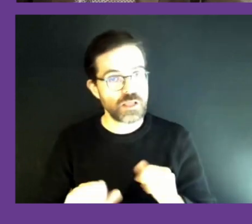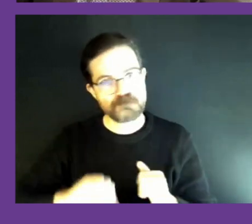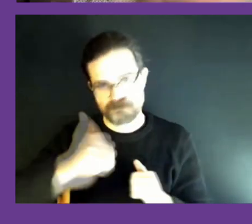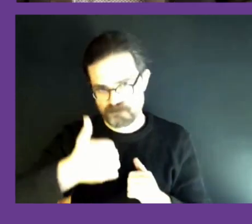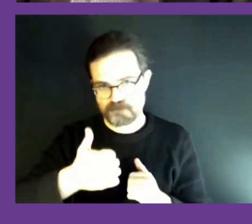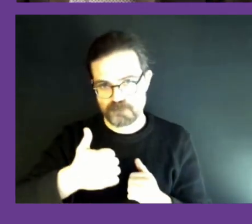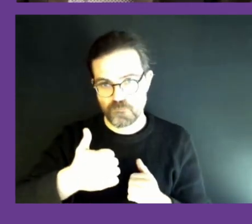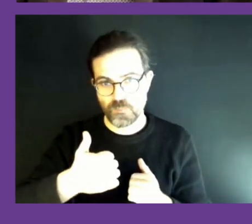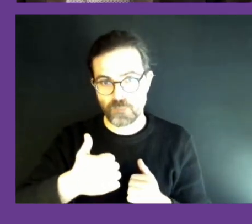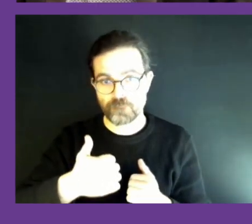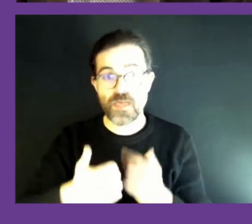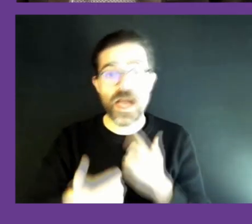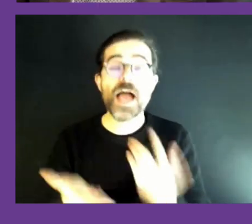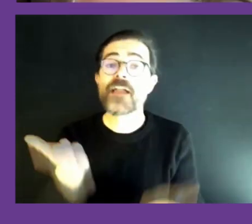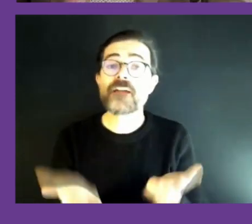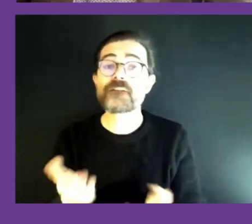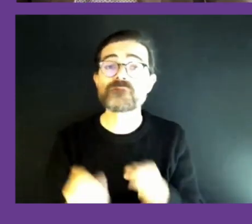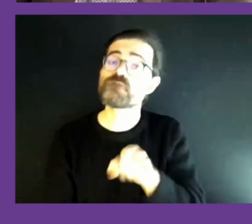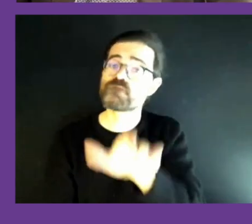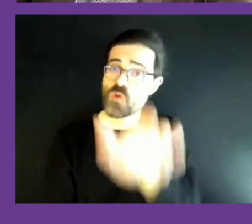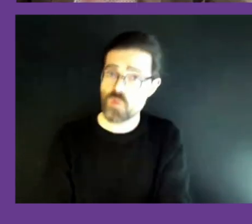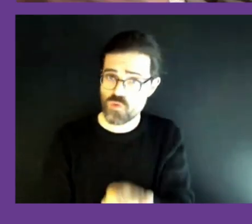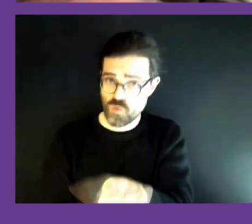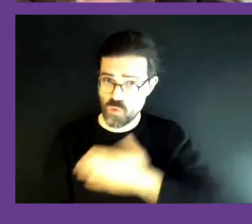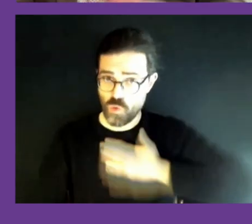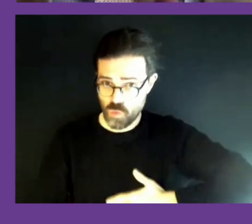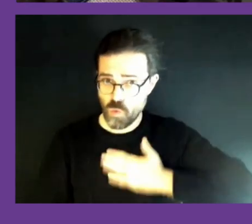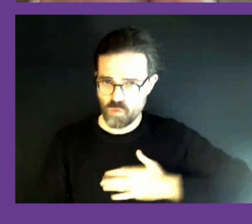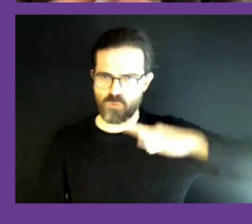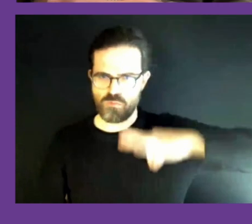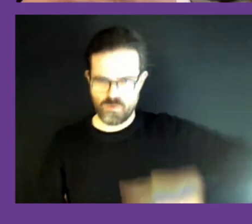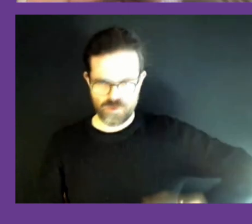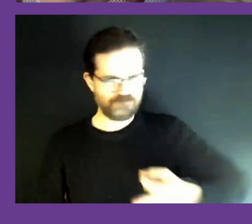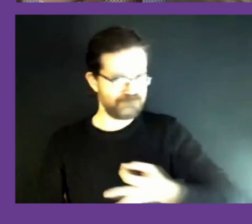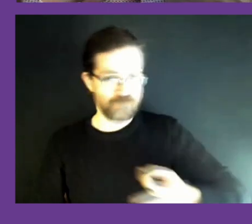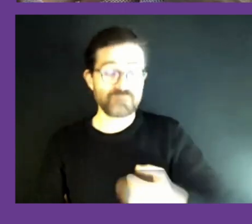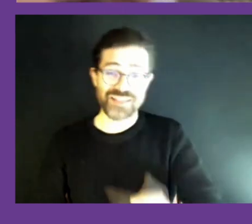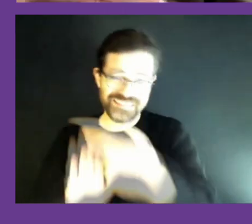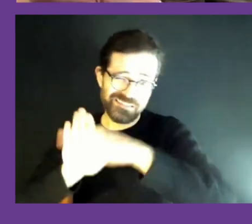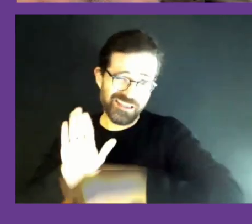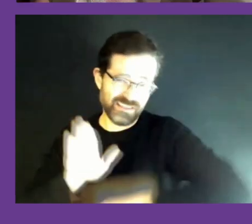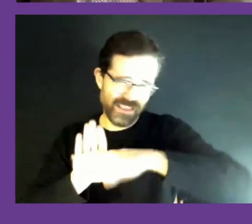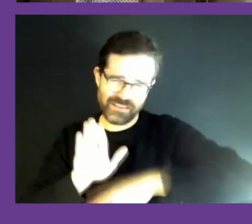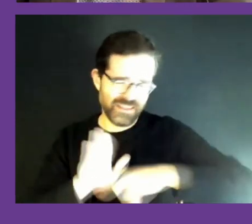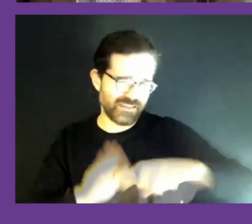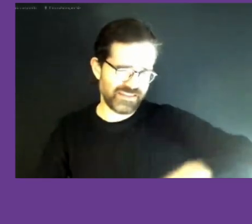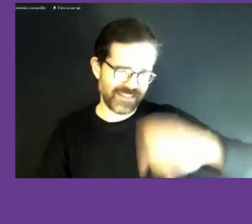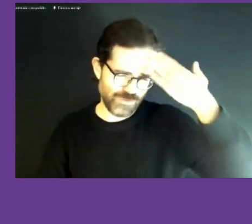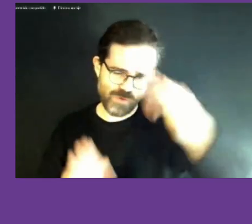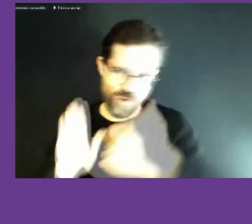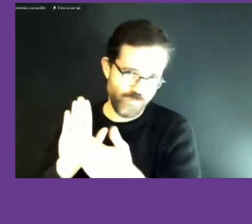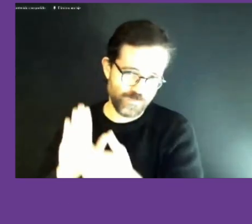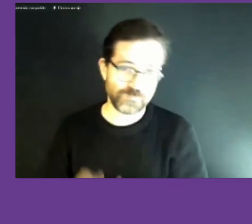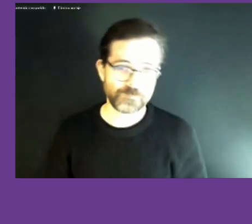to be an excellent professional, you should be aware of standards. Second, agreement between parties can make standards mandatory.